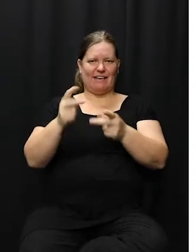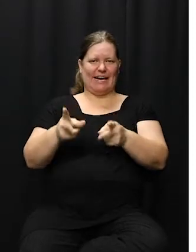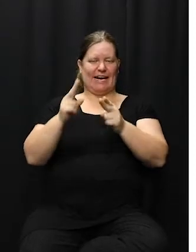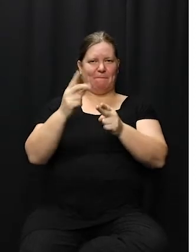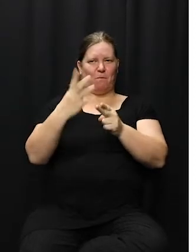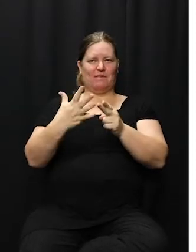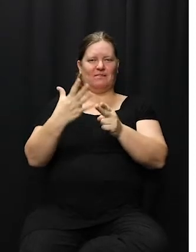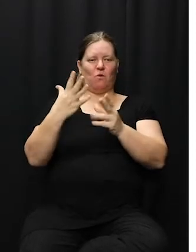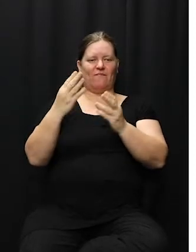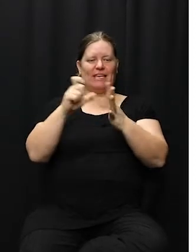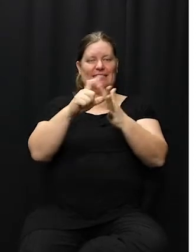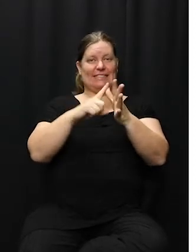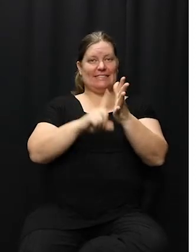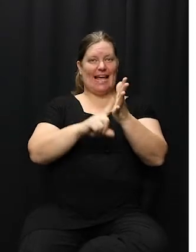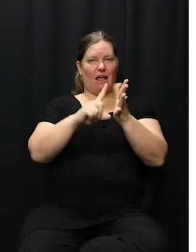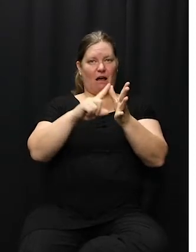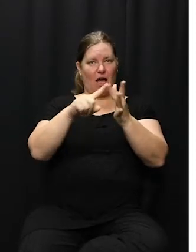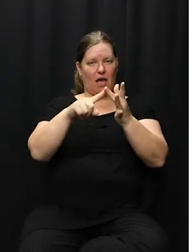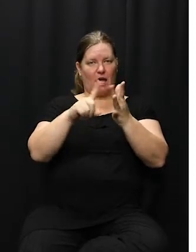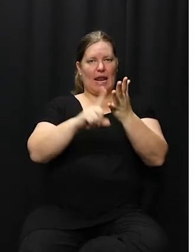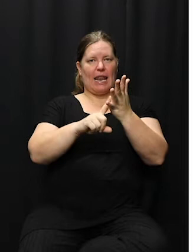Dalai Lama. Oh, I spelt that wrongly.